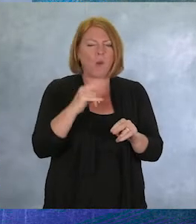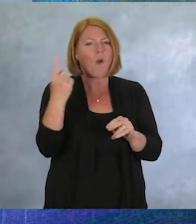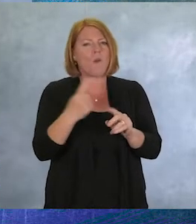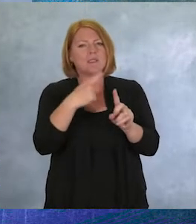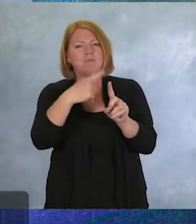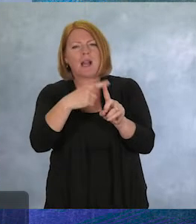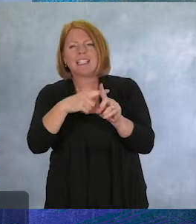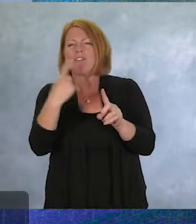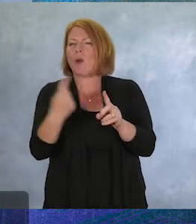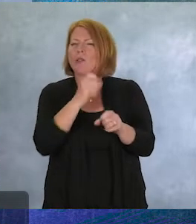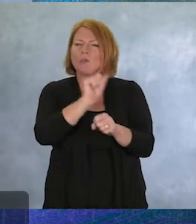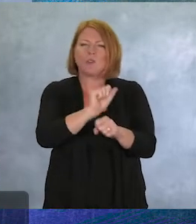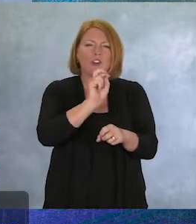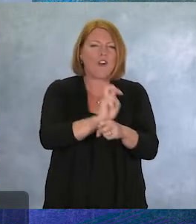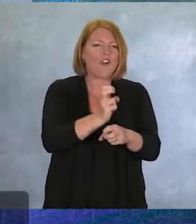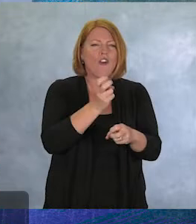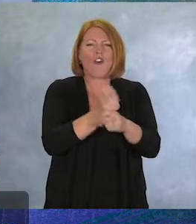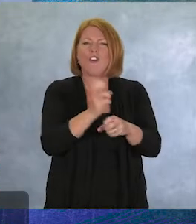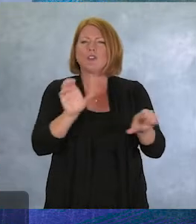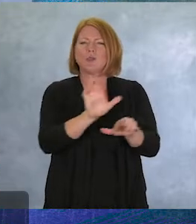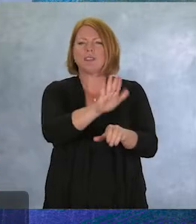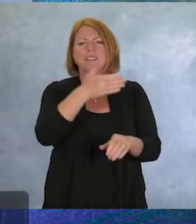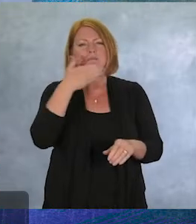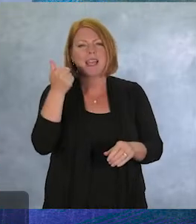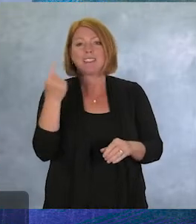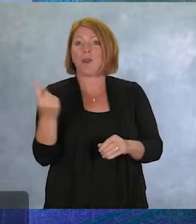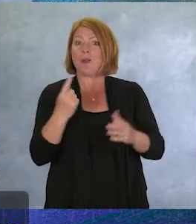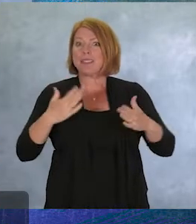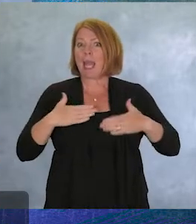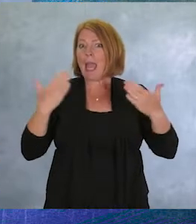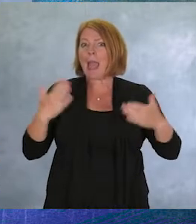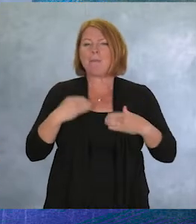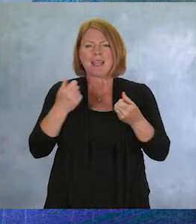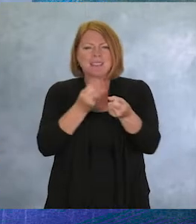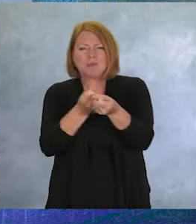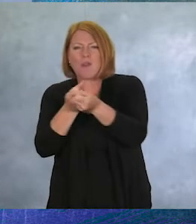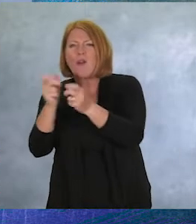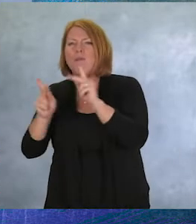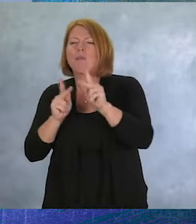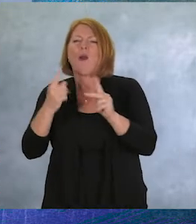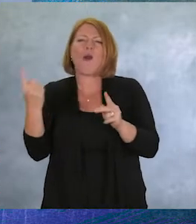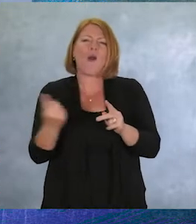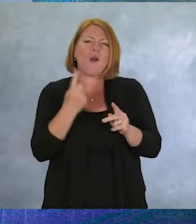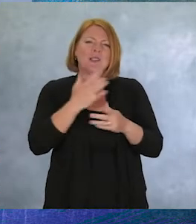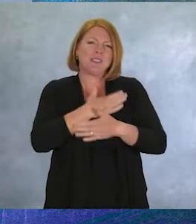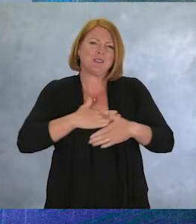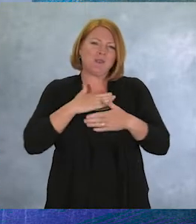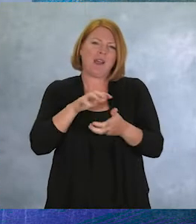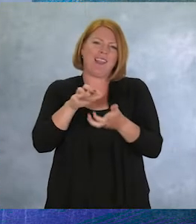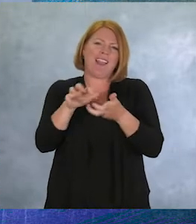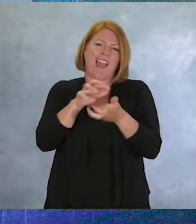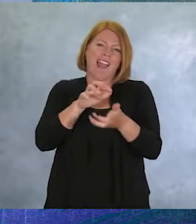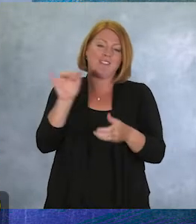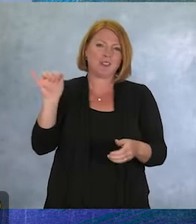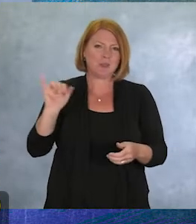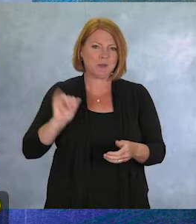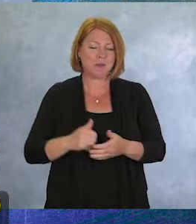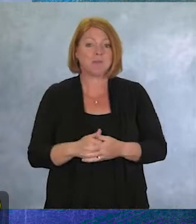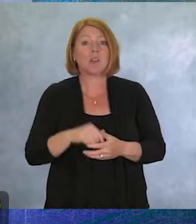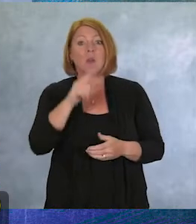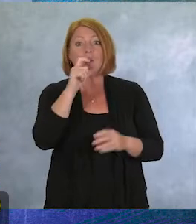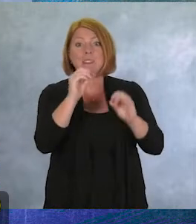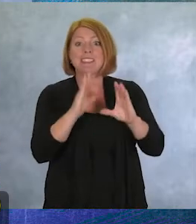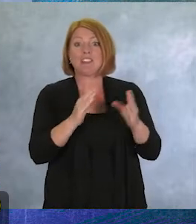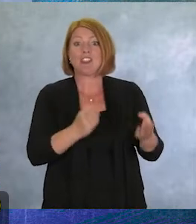best. He is generally happy, always supportive, and enjoys a good laugh, whether giving or receiving. His